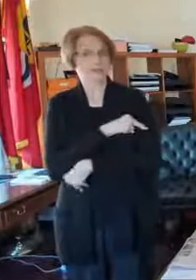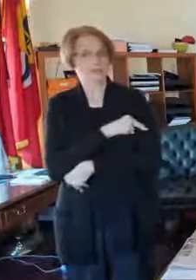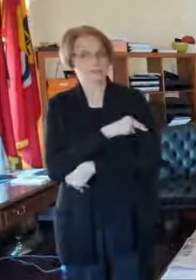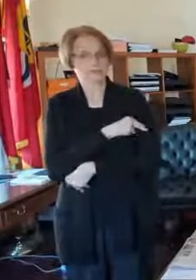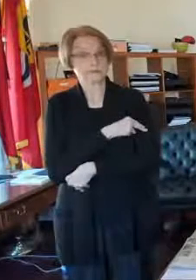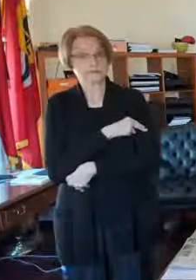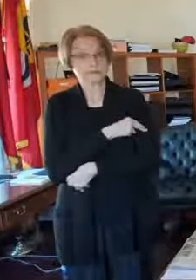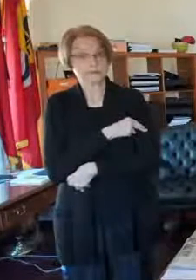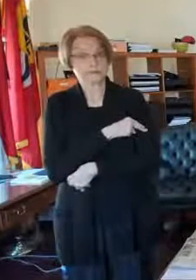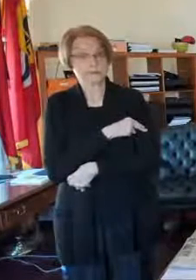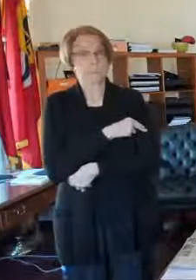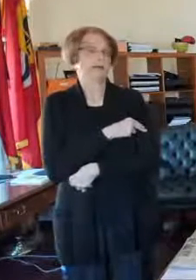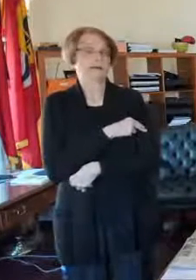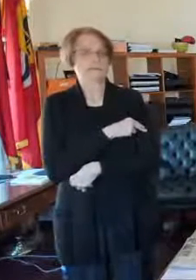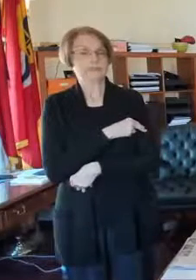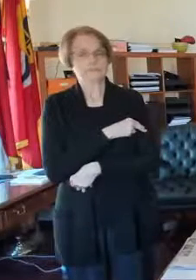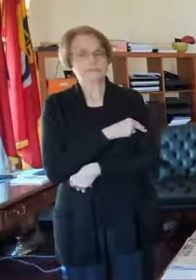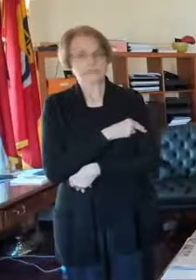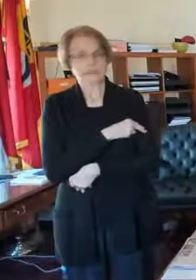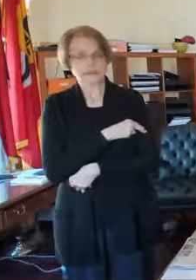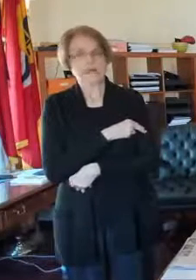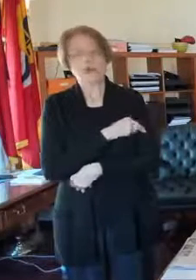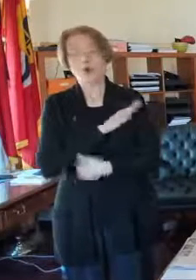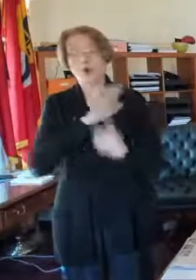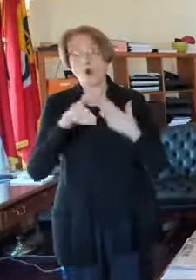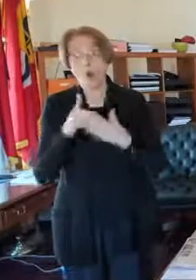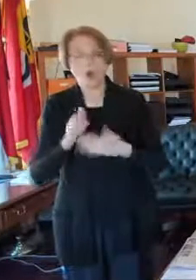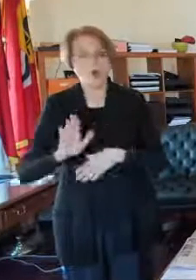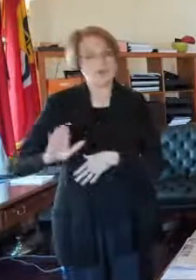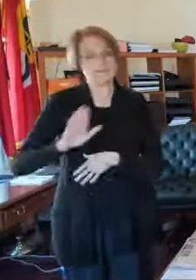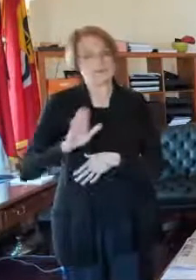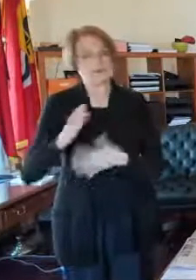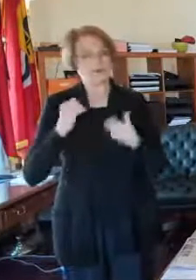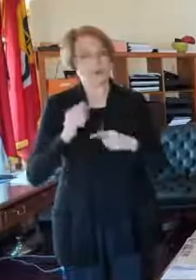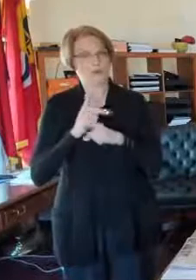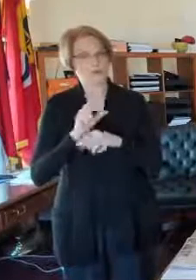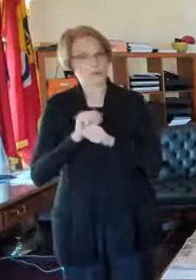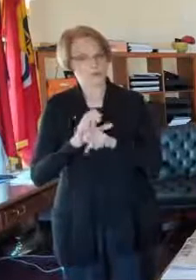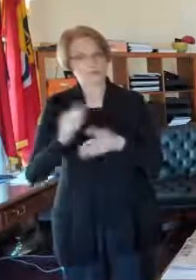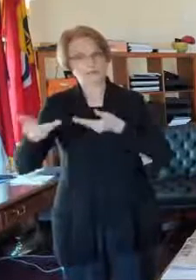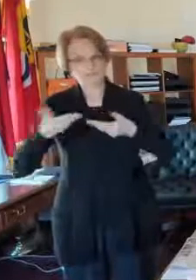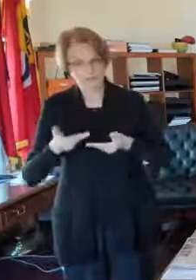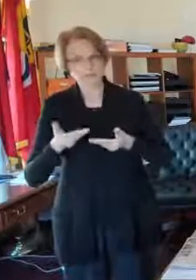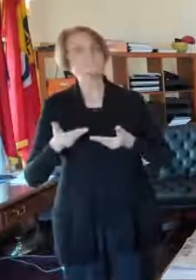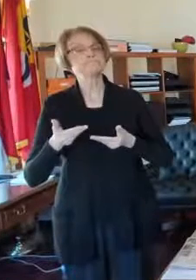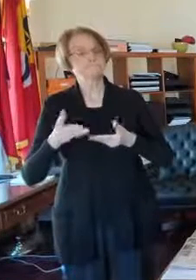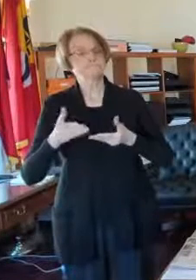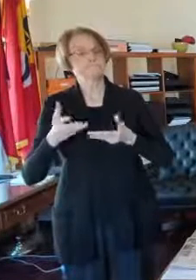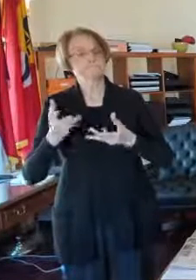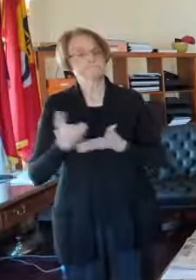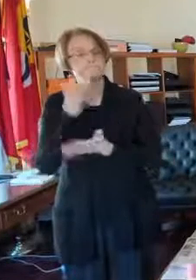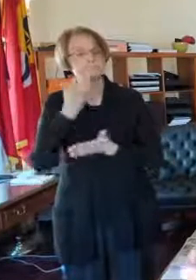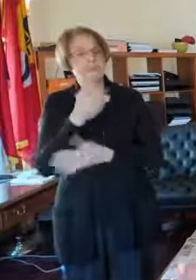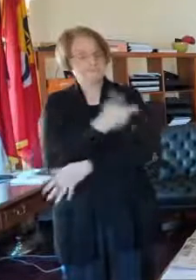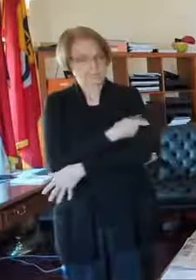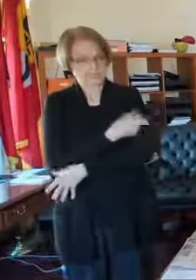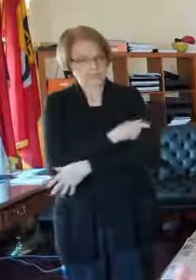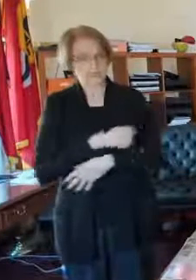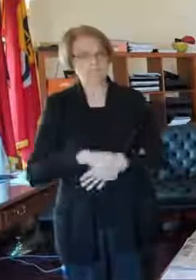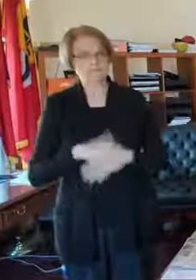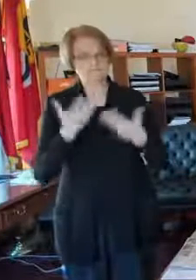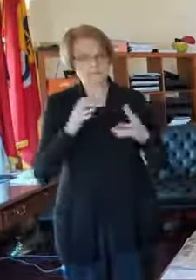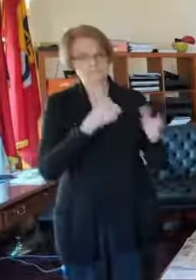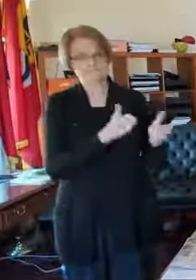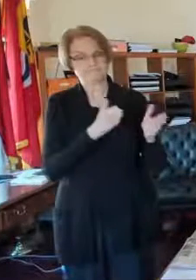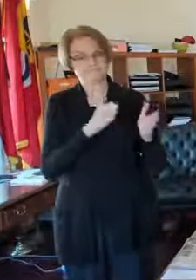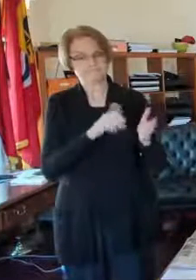invited to be vaccinated all of their healthcare workers. They are moving on to